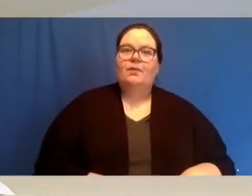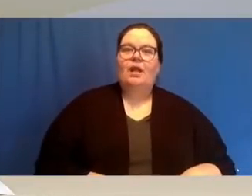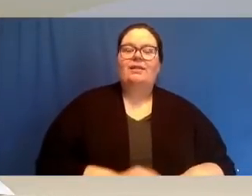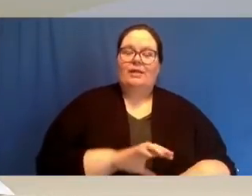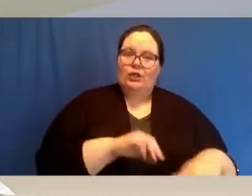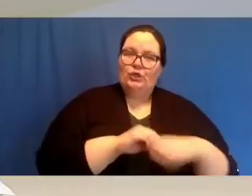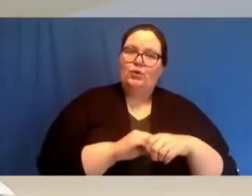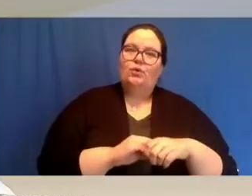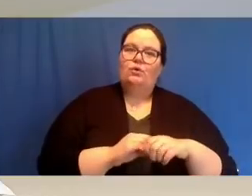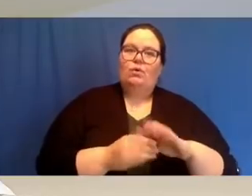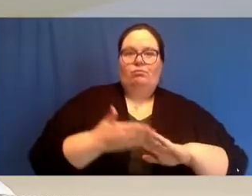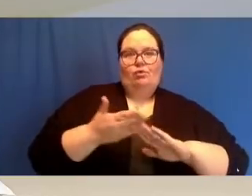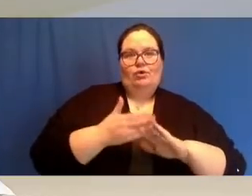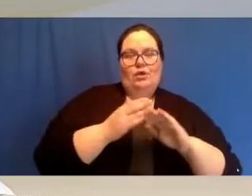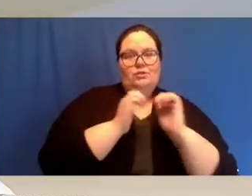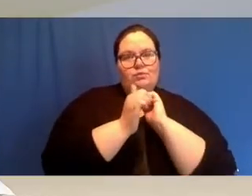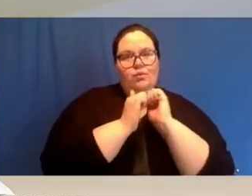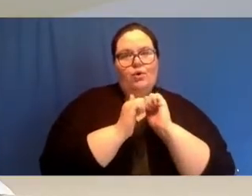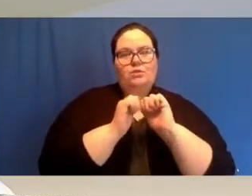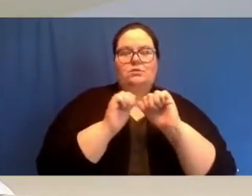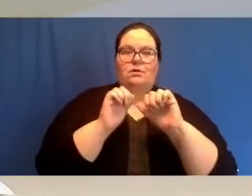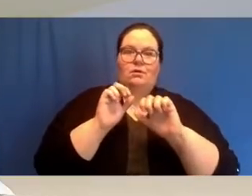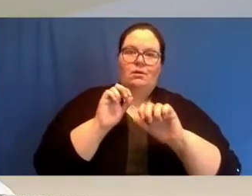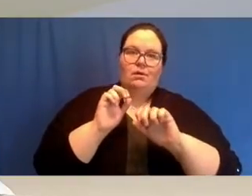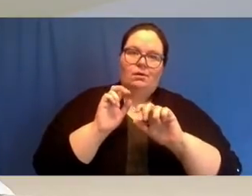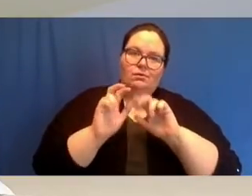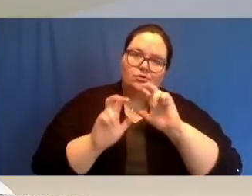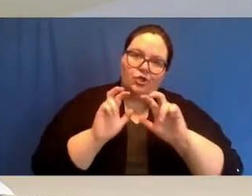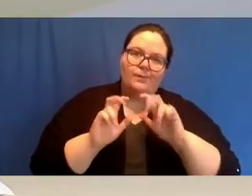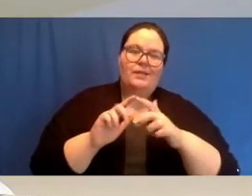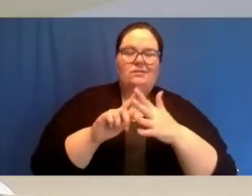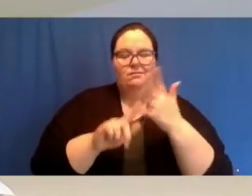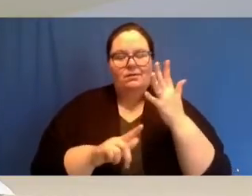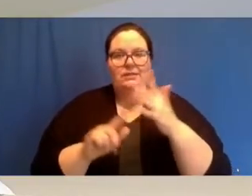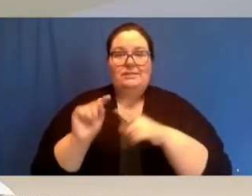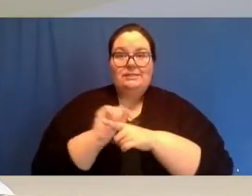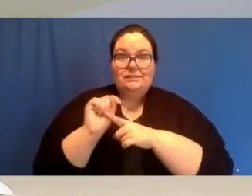organized sports, tournaments, competitions, games, team training, and practices.